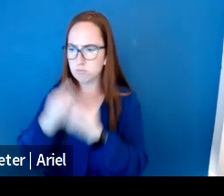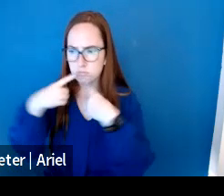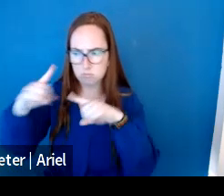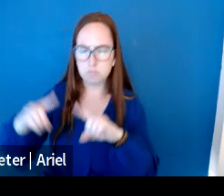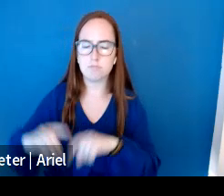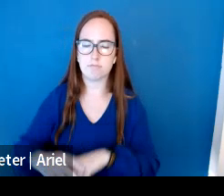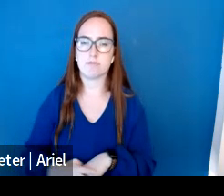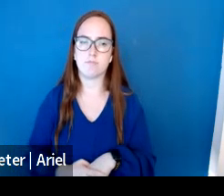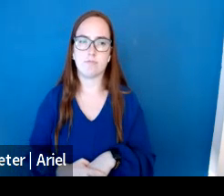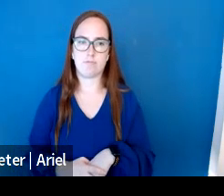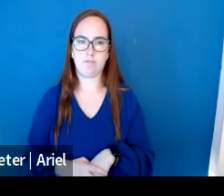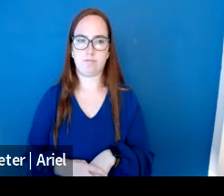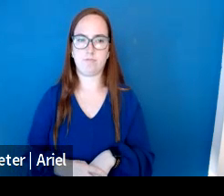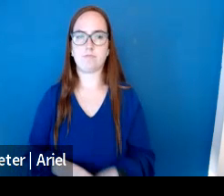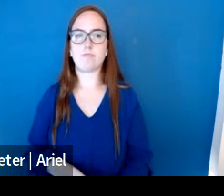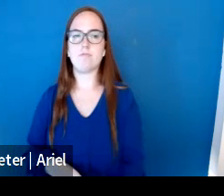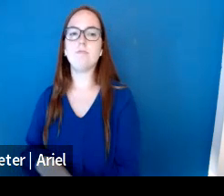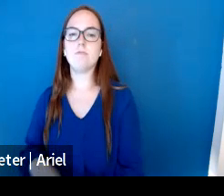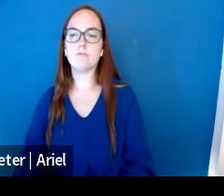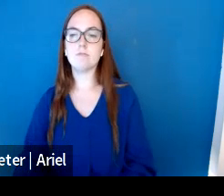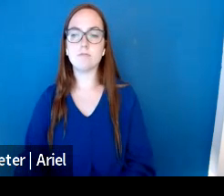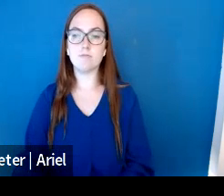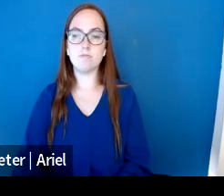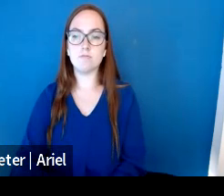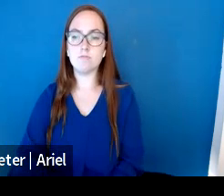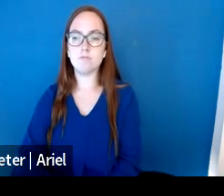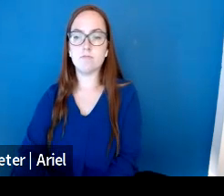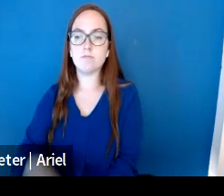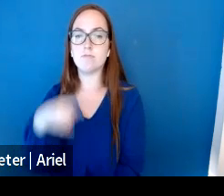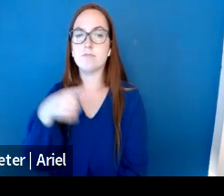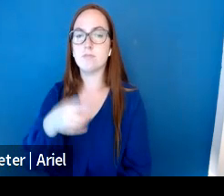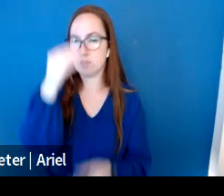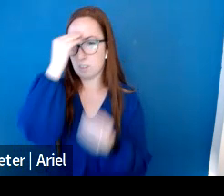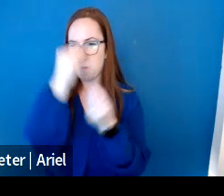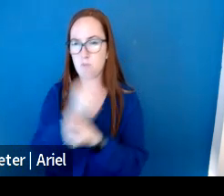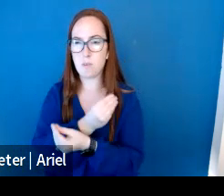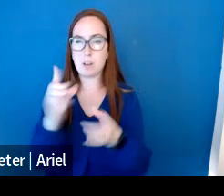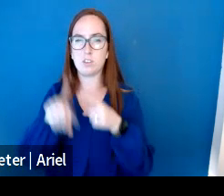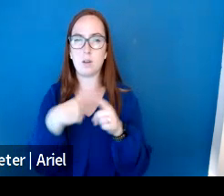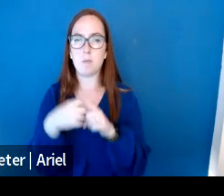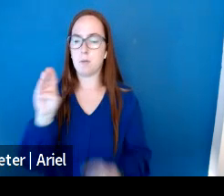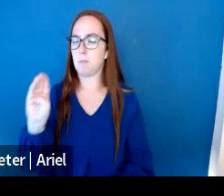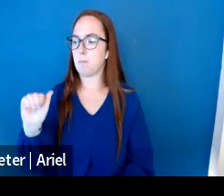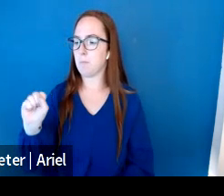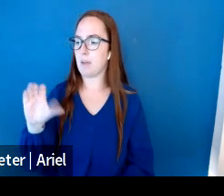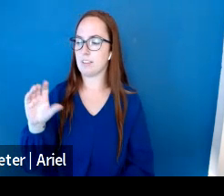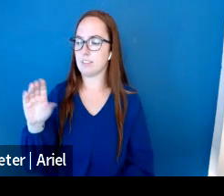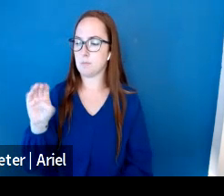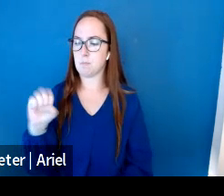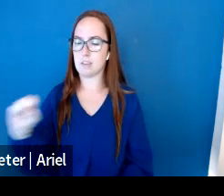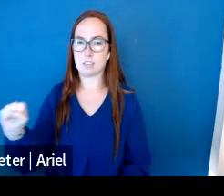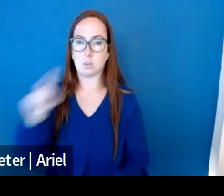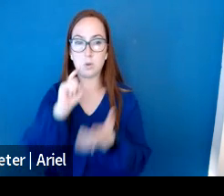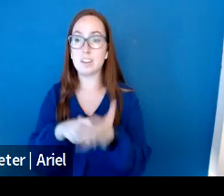Now here's an example, or here's some more information about this BASC-BESS. As you can see, it is for students ages 3